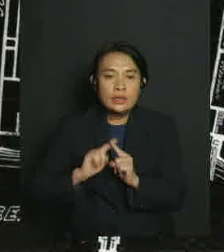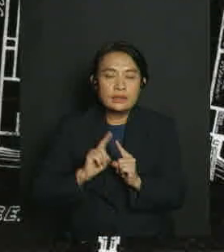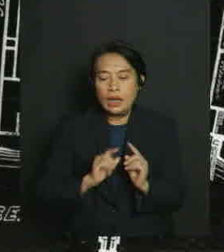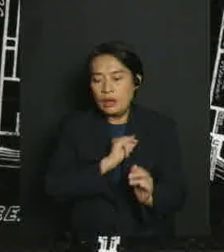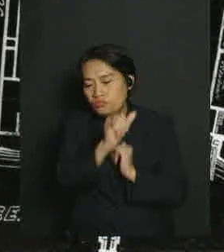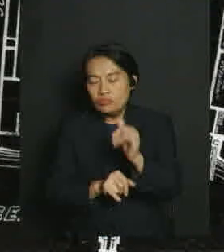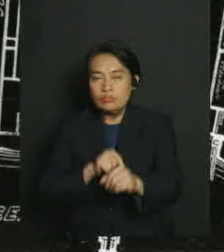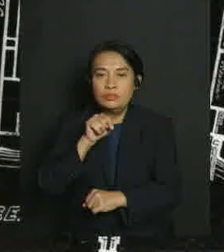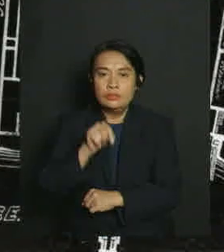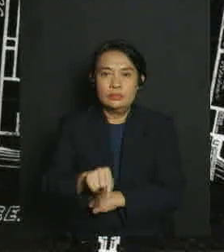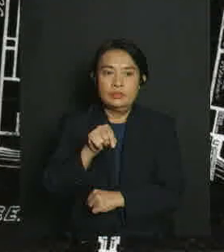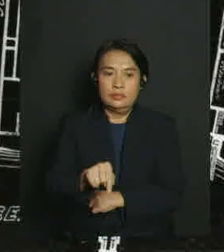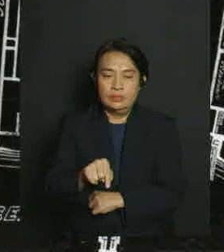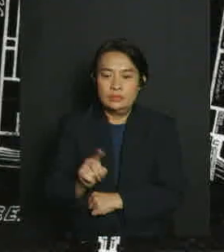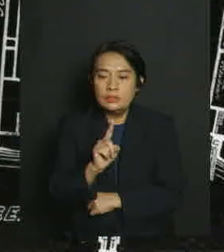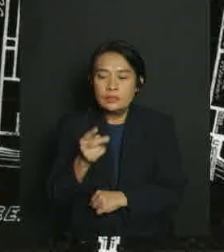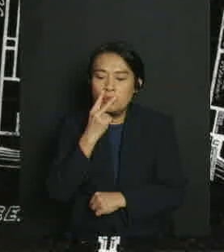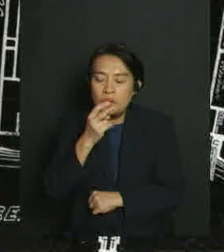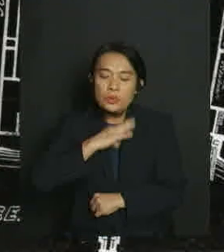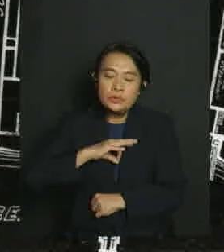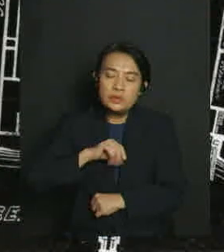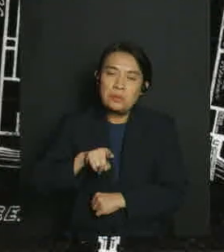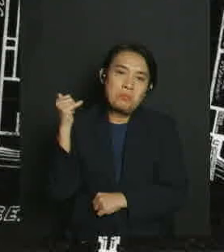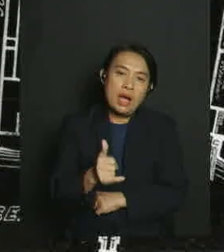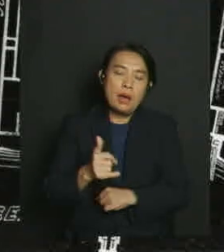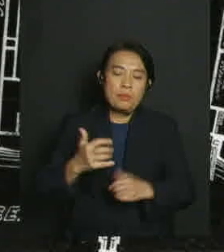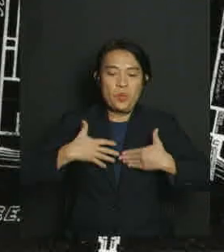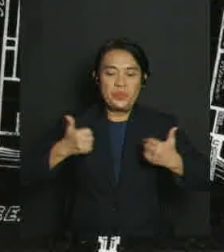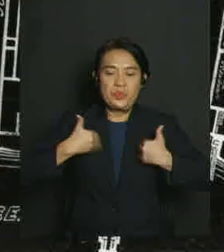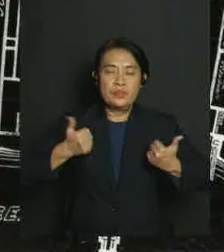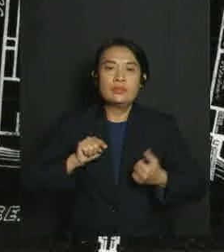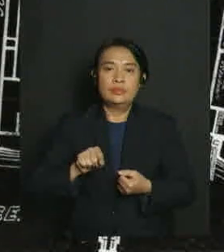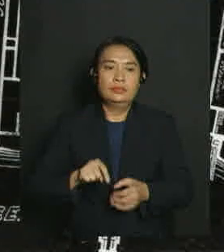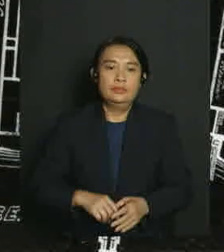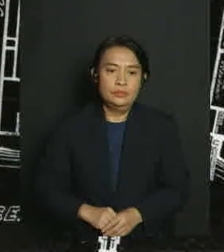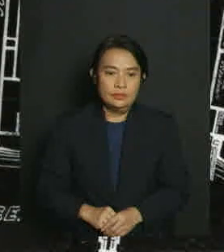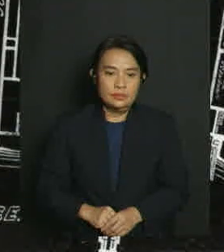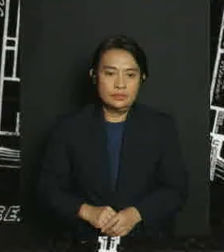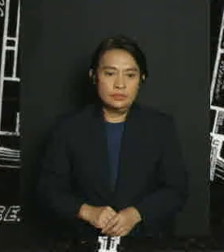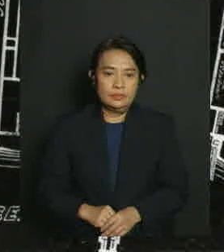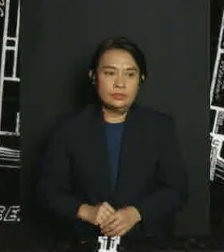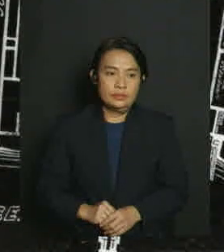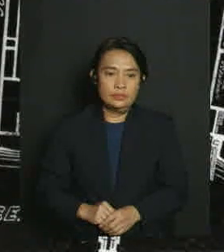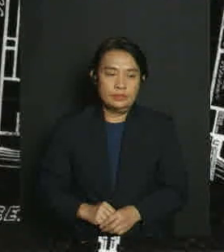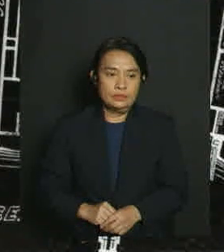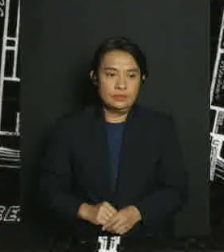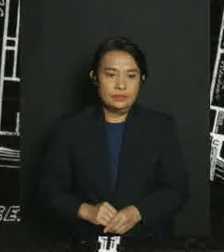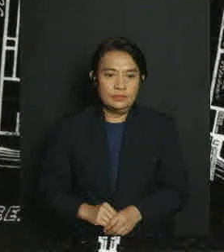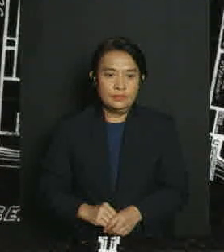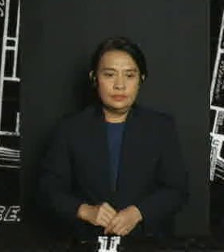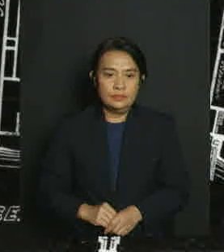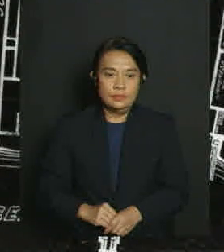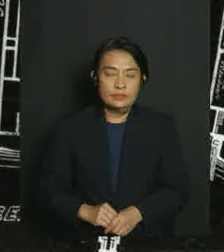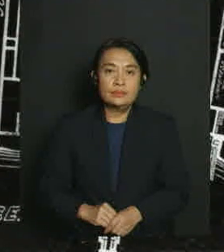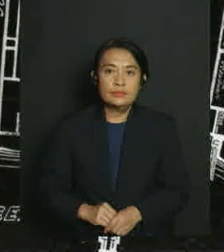amusements. Some of you may know Rem Koolhaas's work, Delirious New York. In there, he talks about, it was actually in Coney Island where a